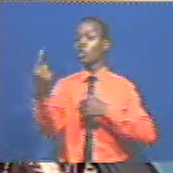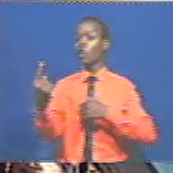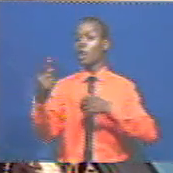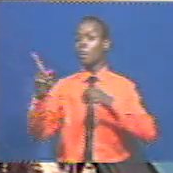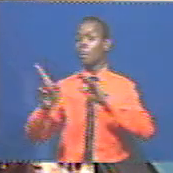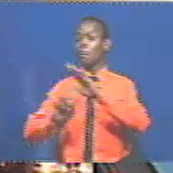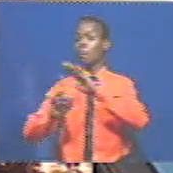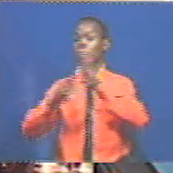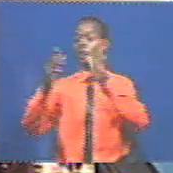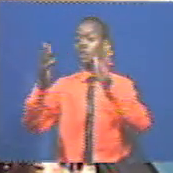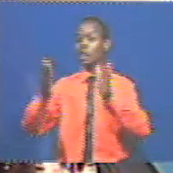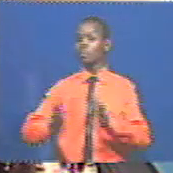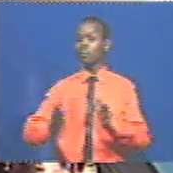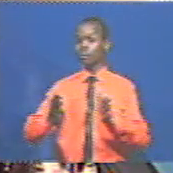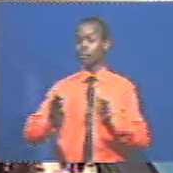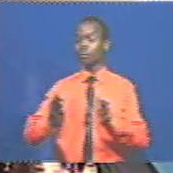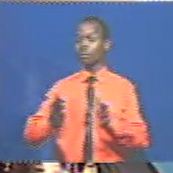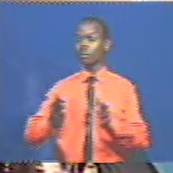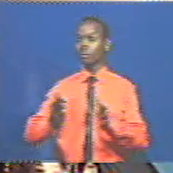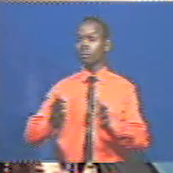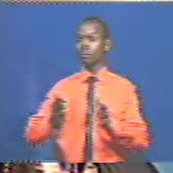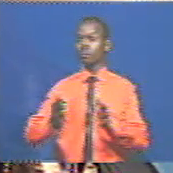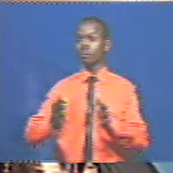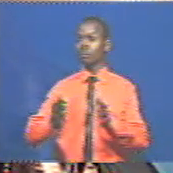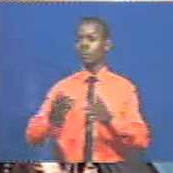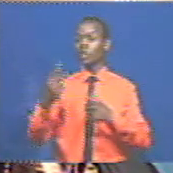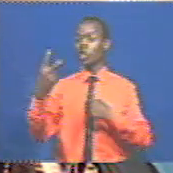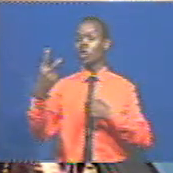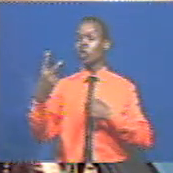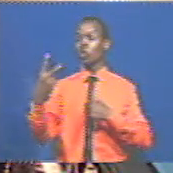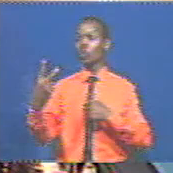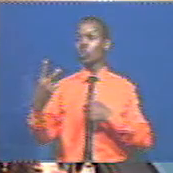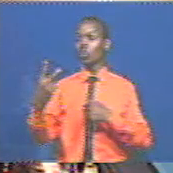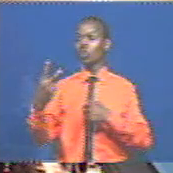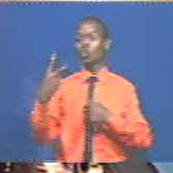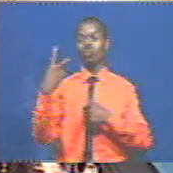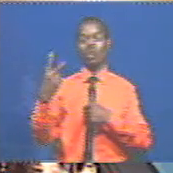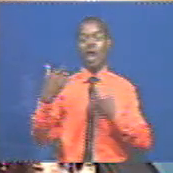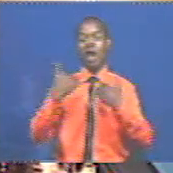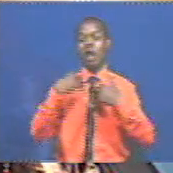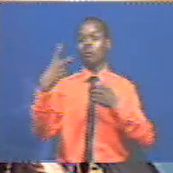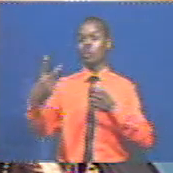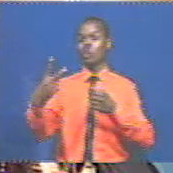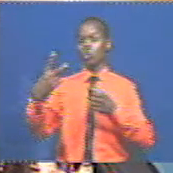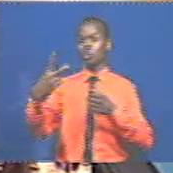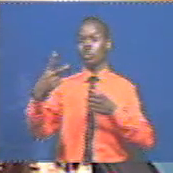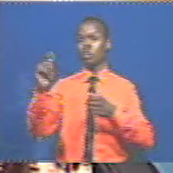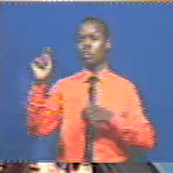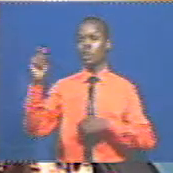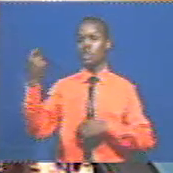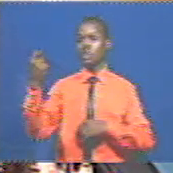ministers and we have two head of state it's already confirmed including the excellency